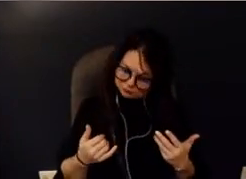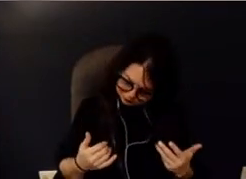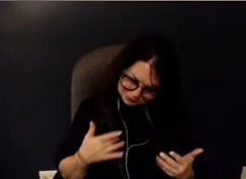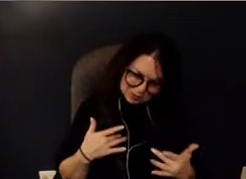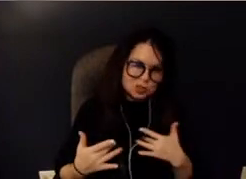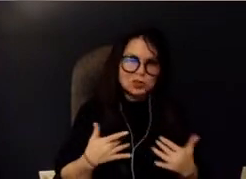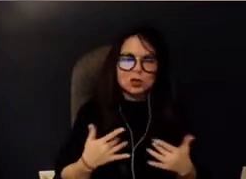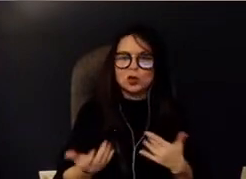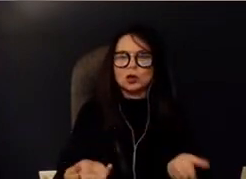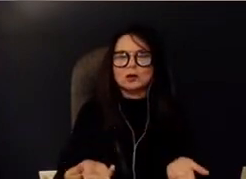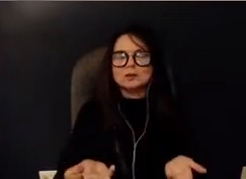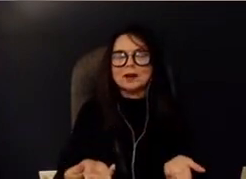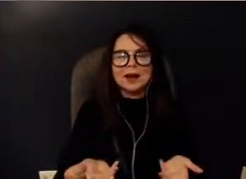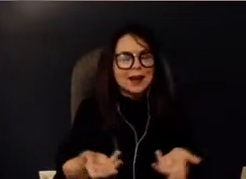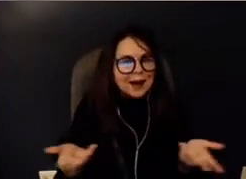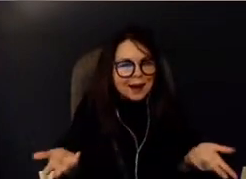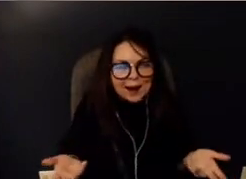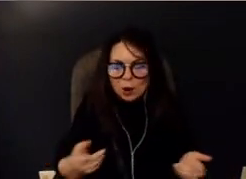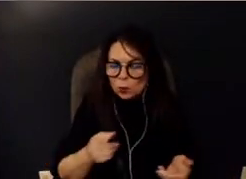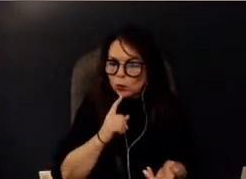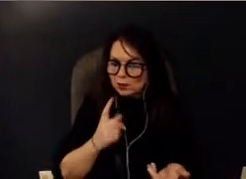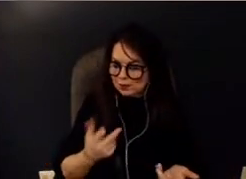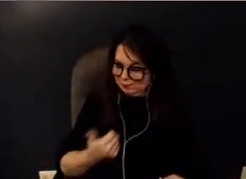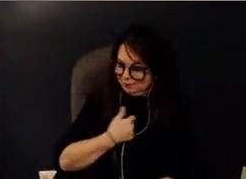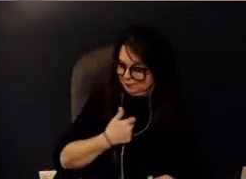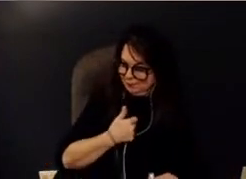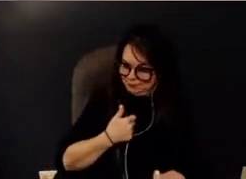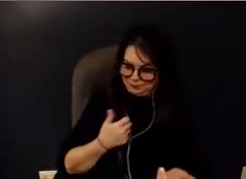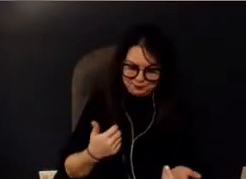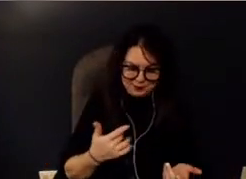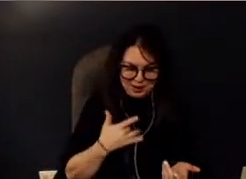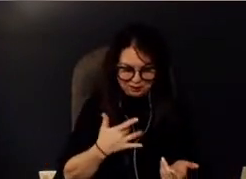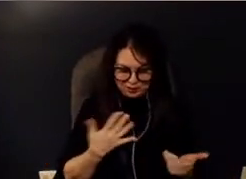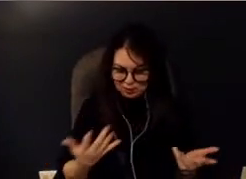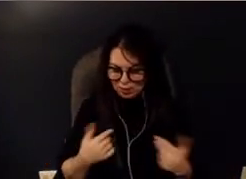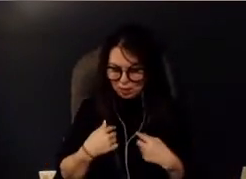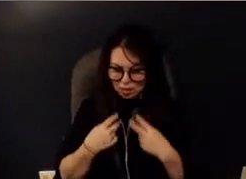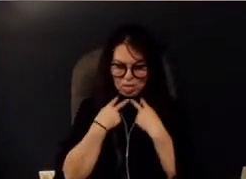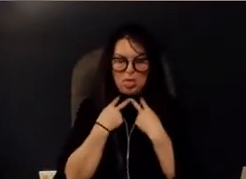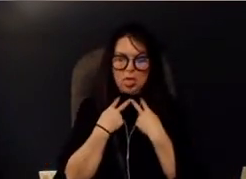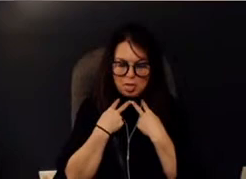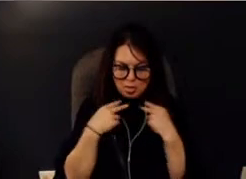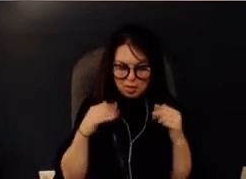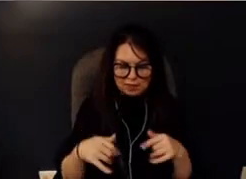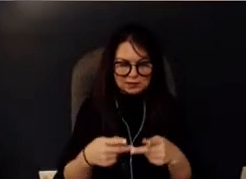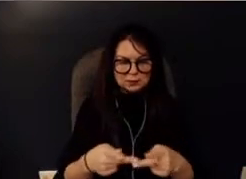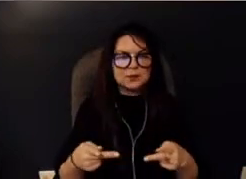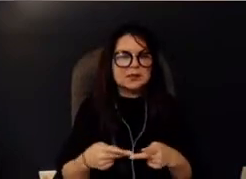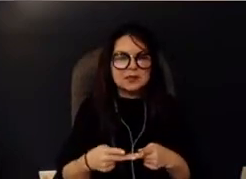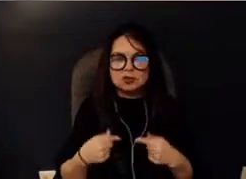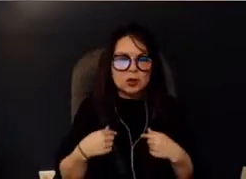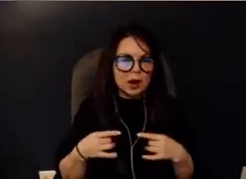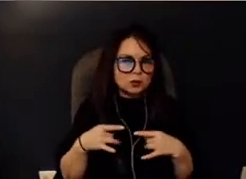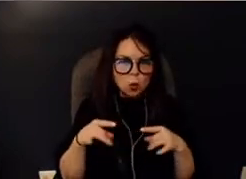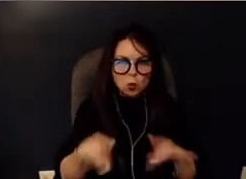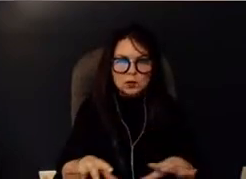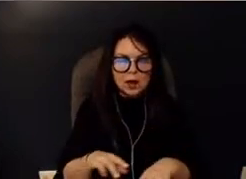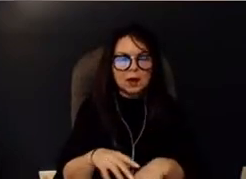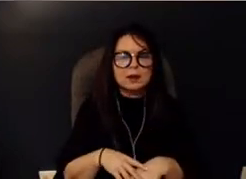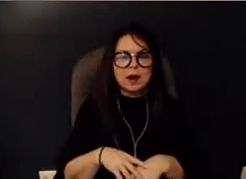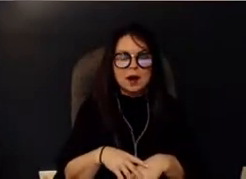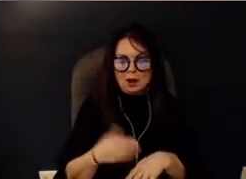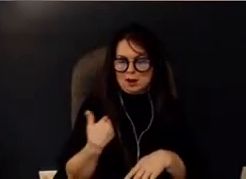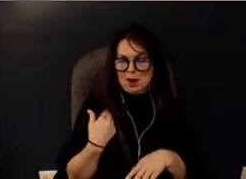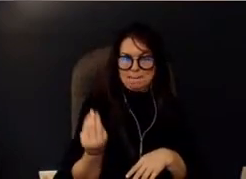I find myself in a spot that I don't like being in. And on Monday, Councilmember Johnson invited me